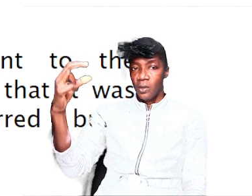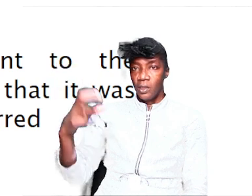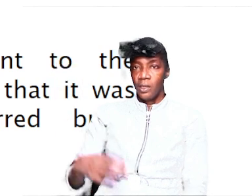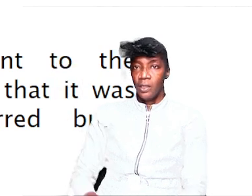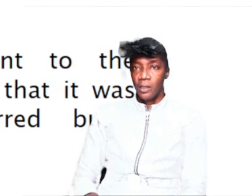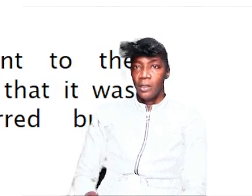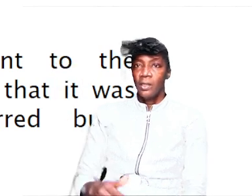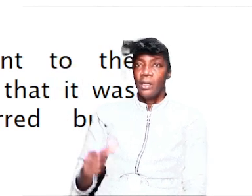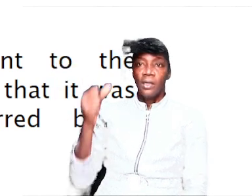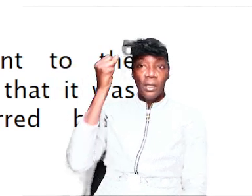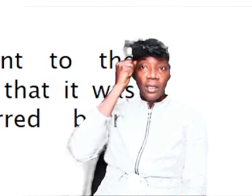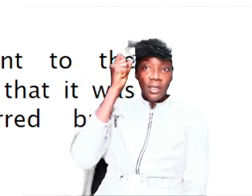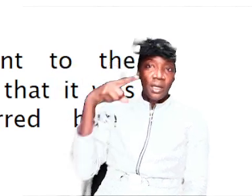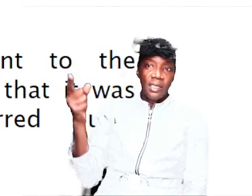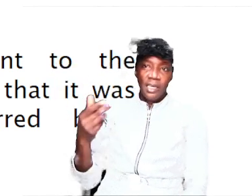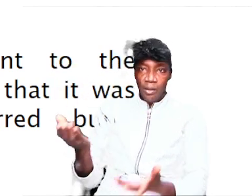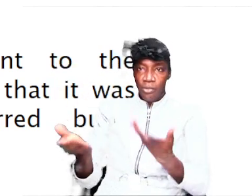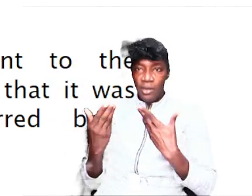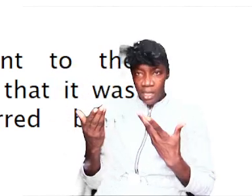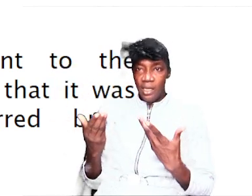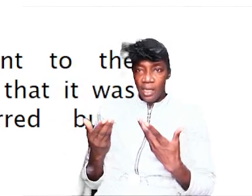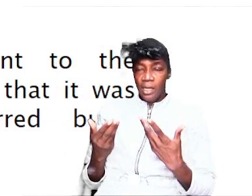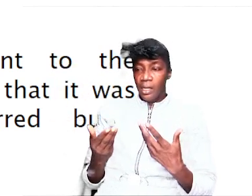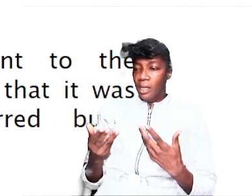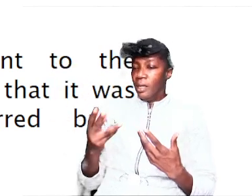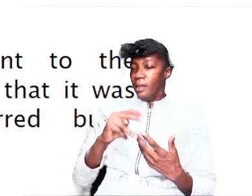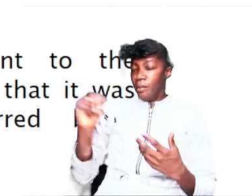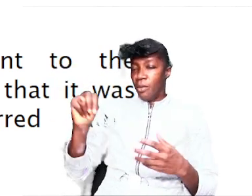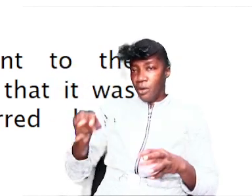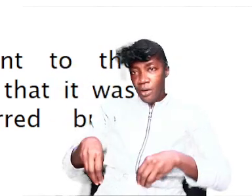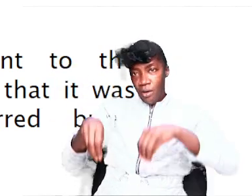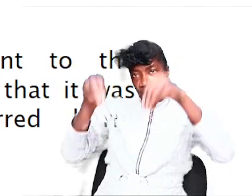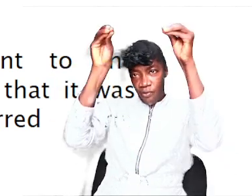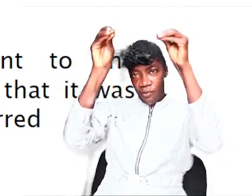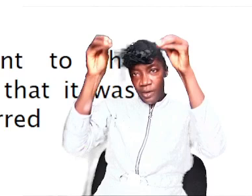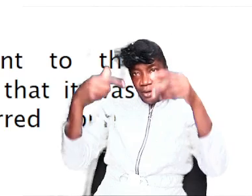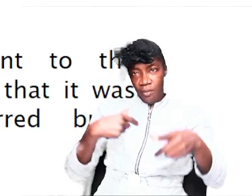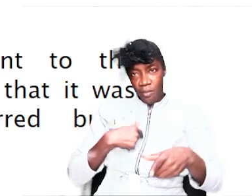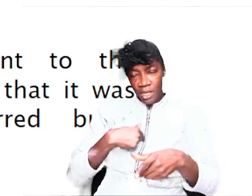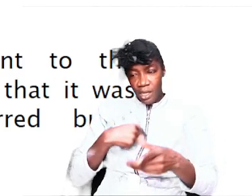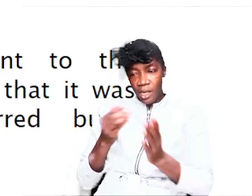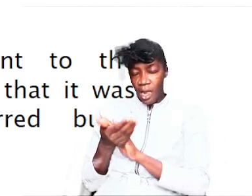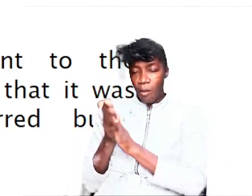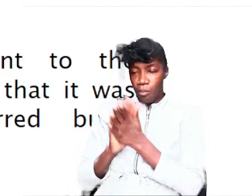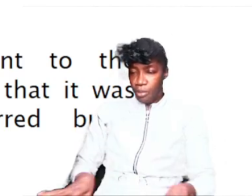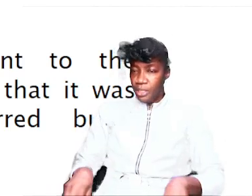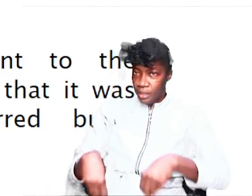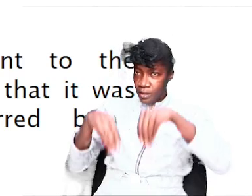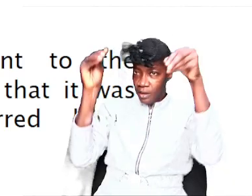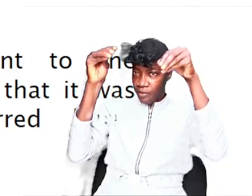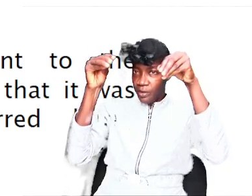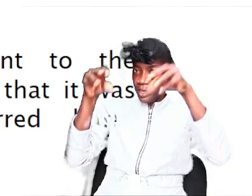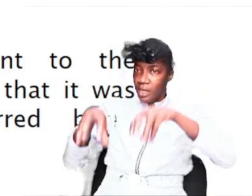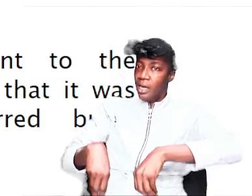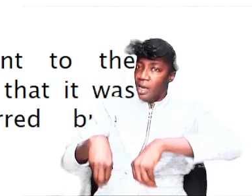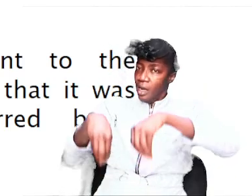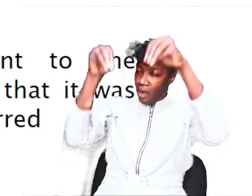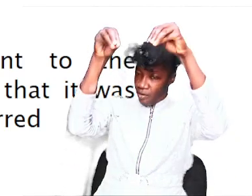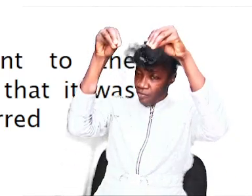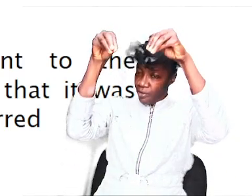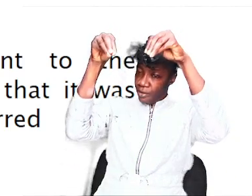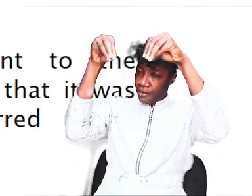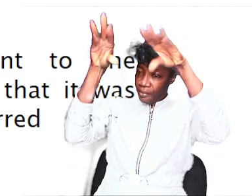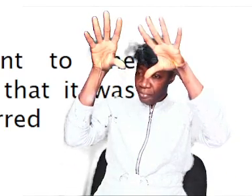And Saul said, bring hither a burnt offering to me and peace offering. And he offered the burnt